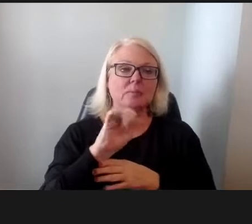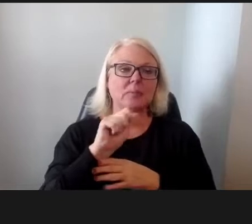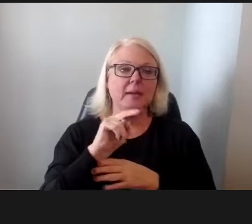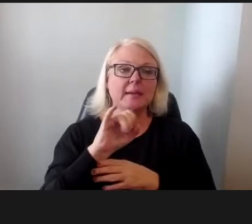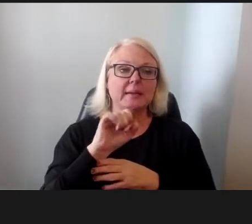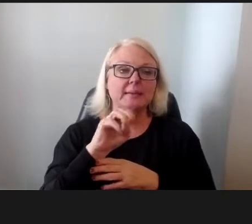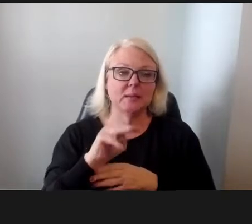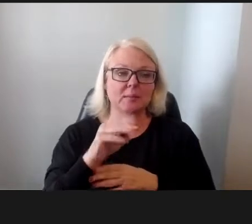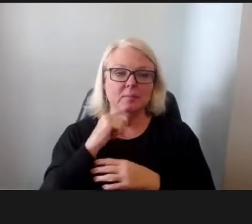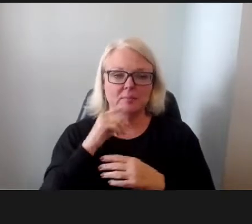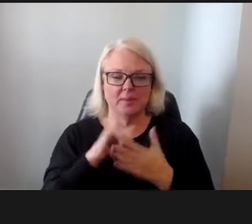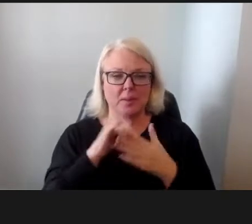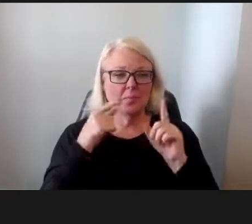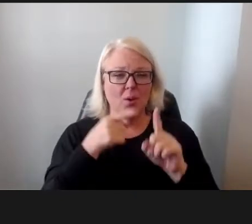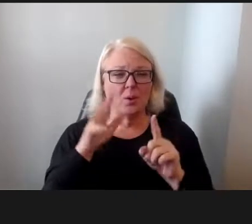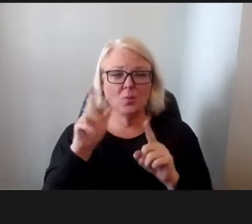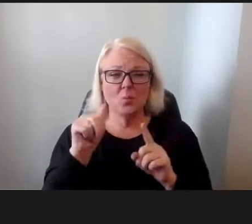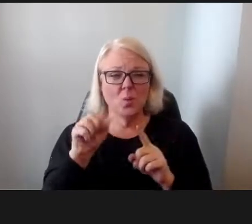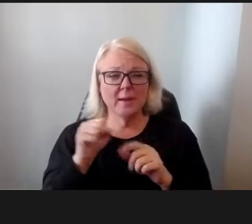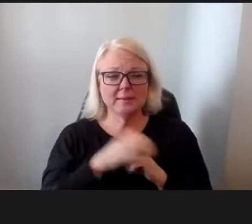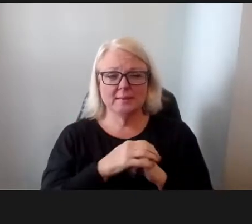made a long time ago, was basically,